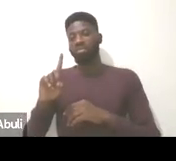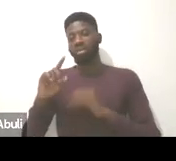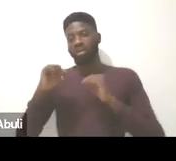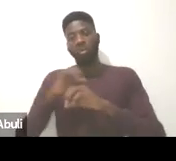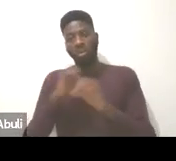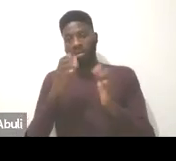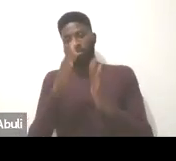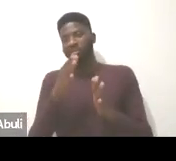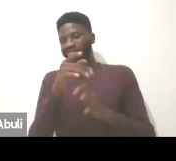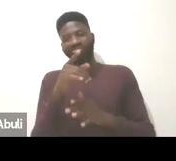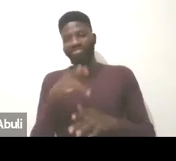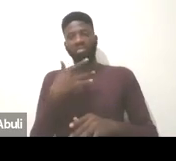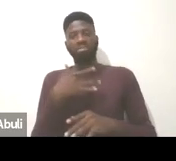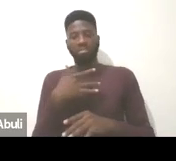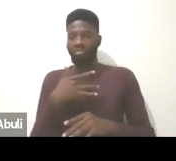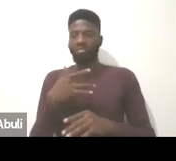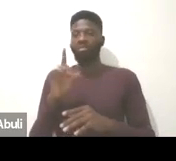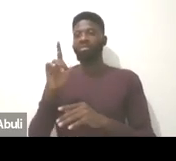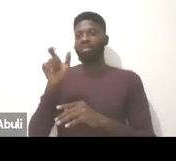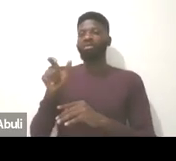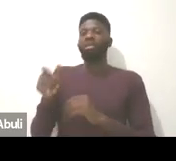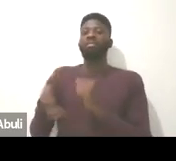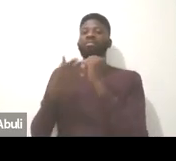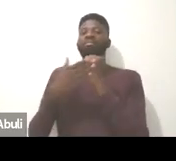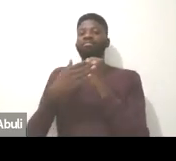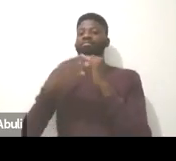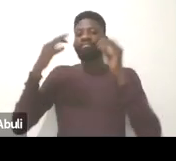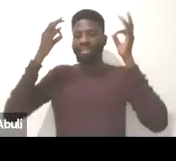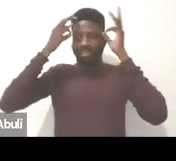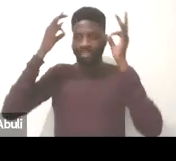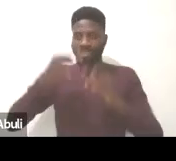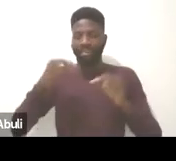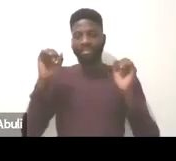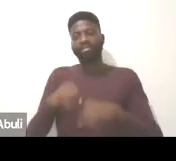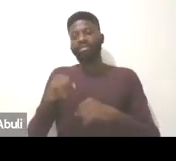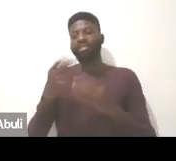they're able to make a right judgment. It becomes easier to make a judgment